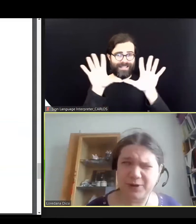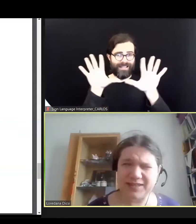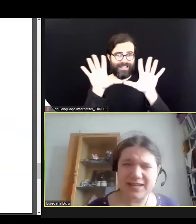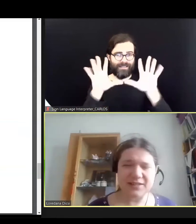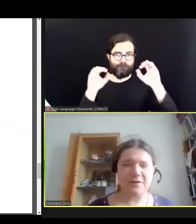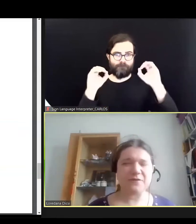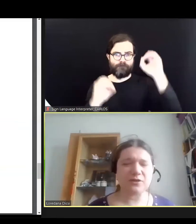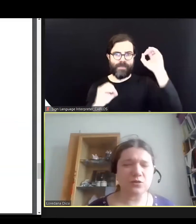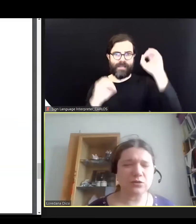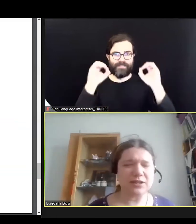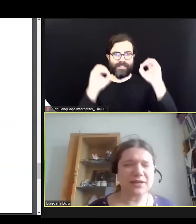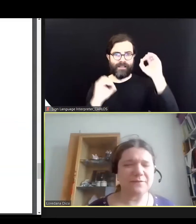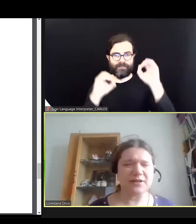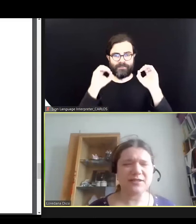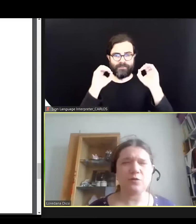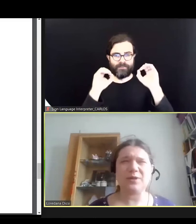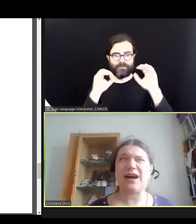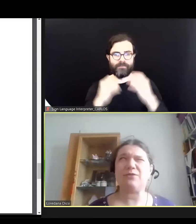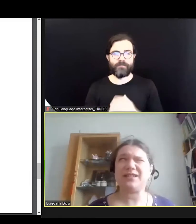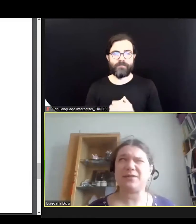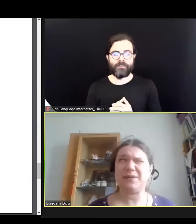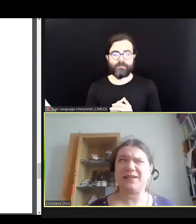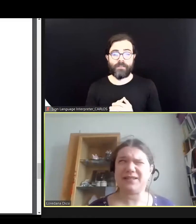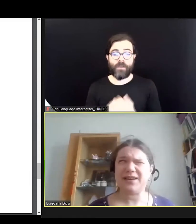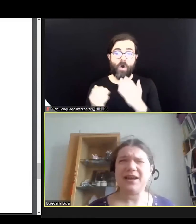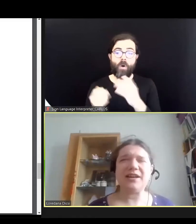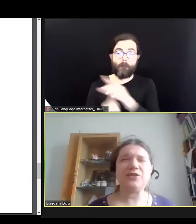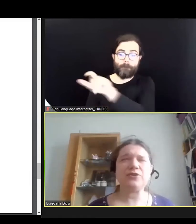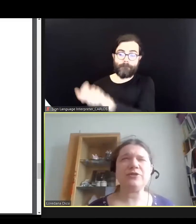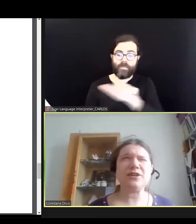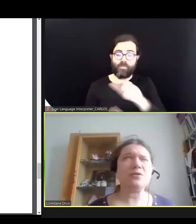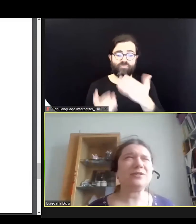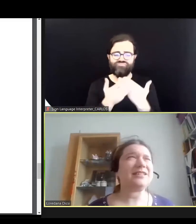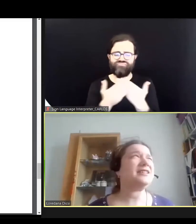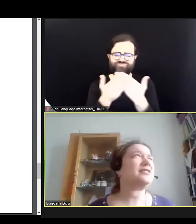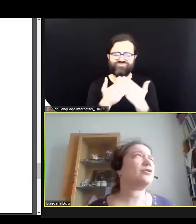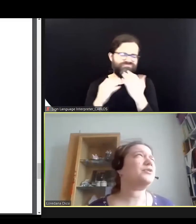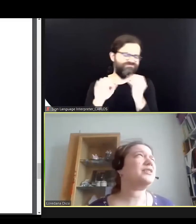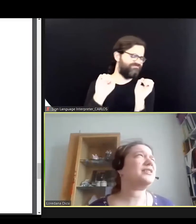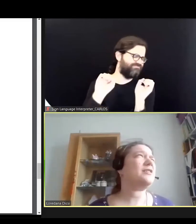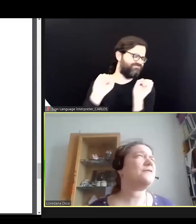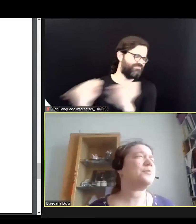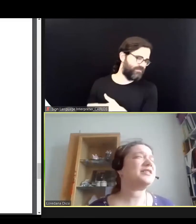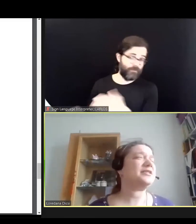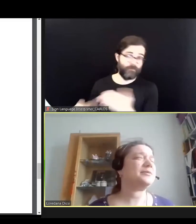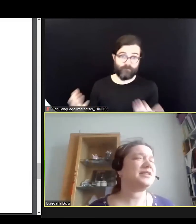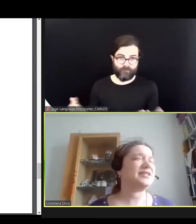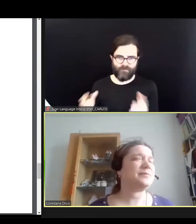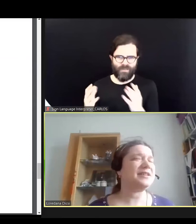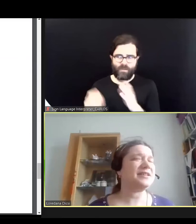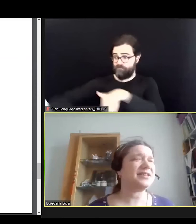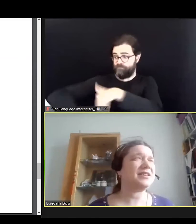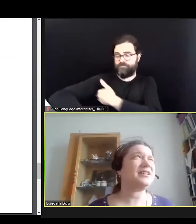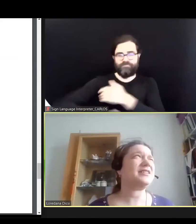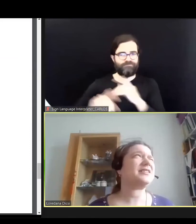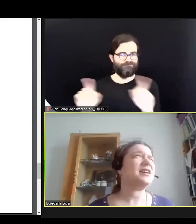so we need to treat each of our learners in an equal way. And